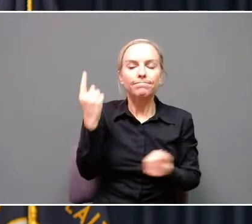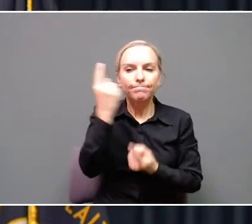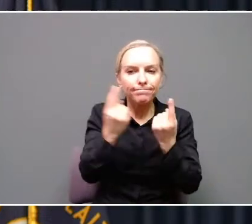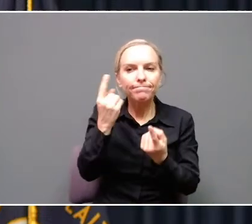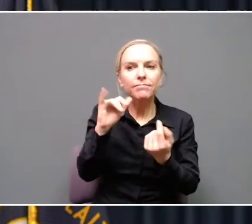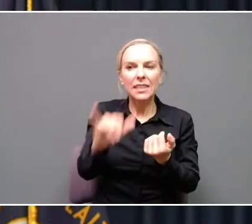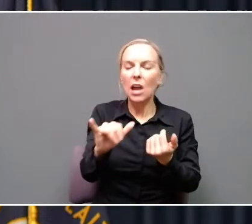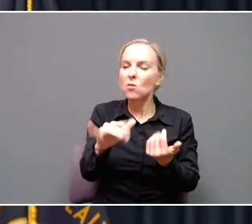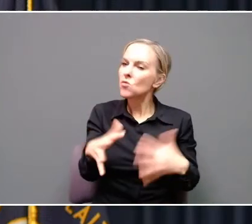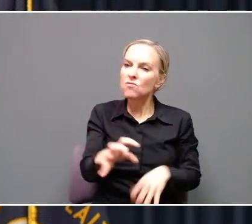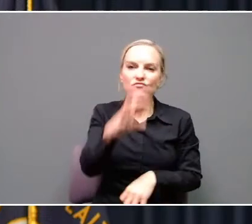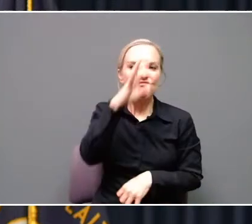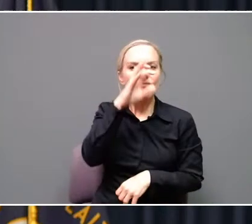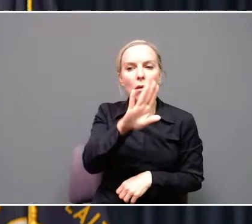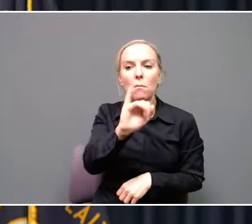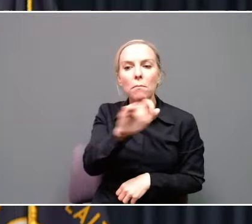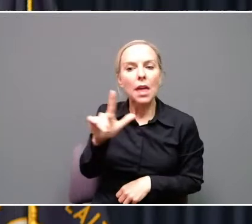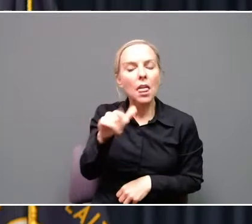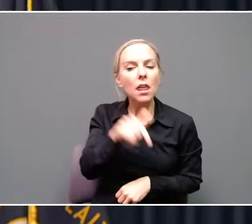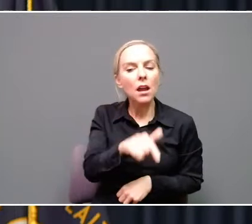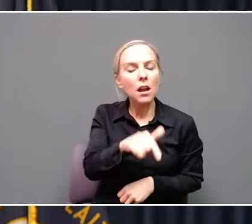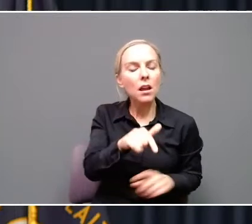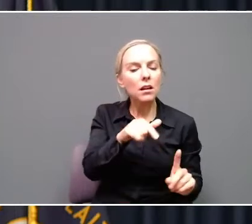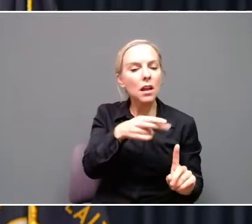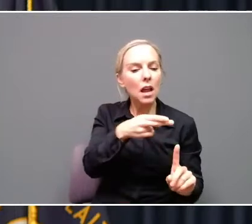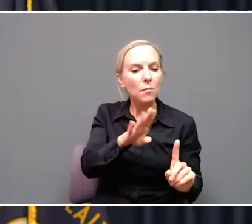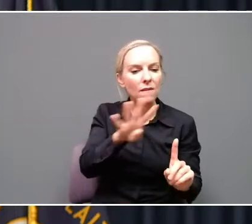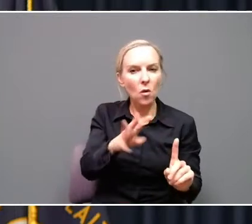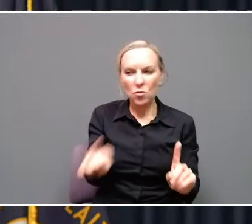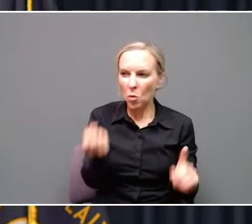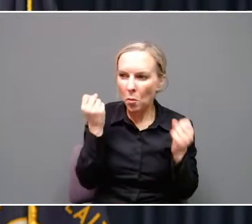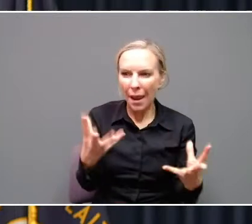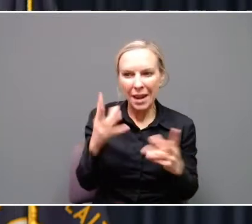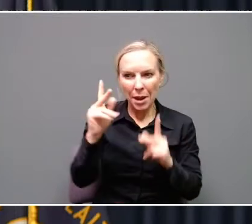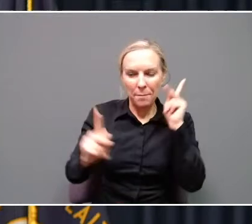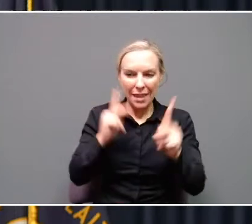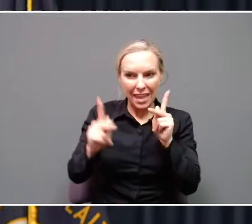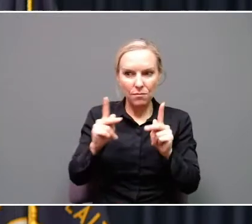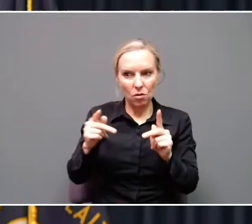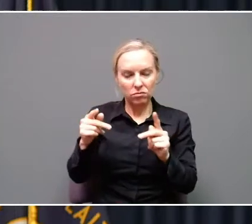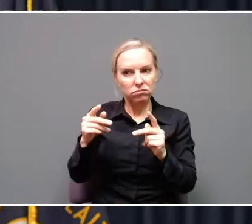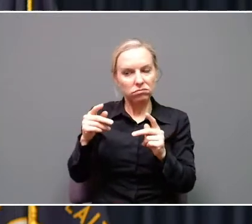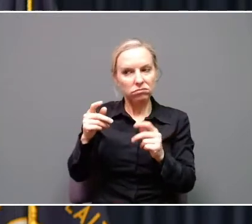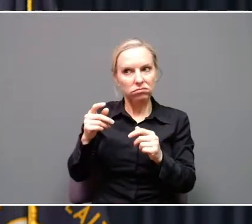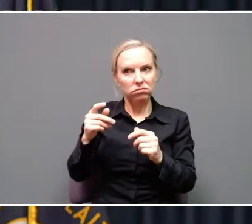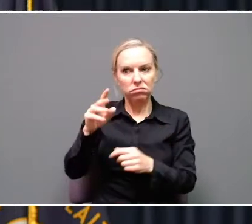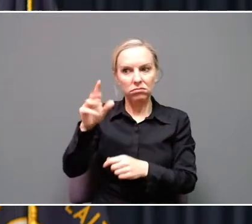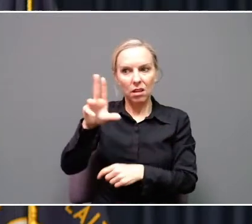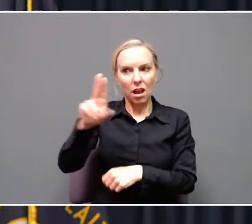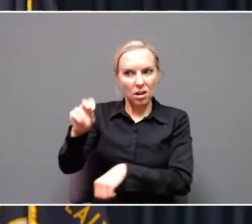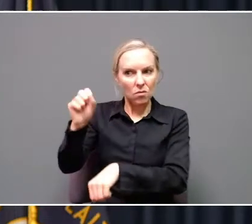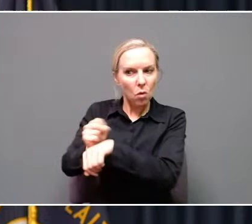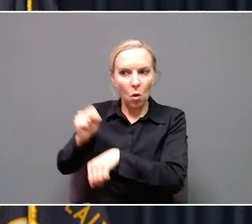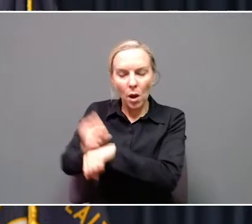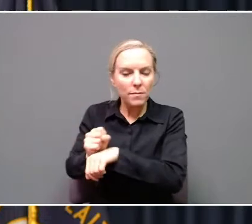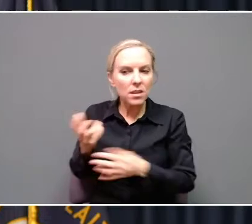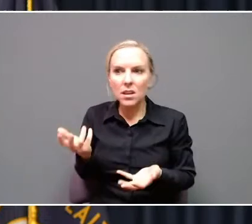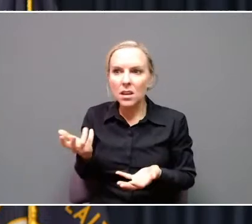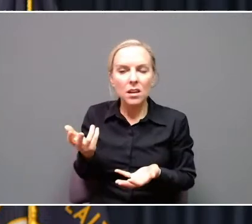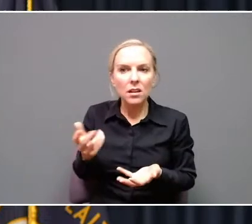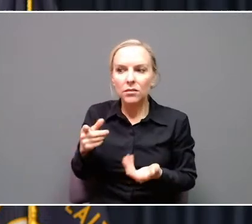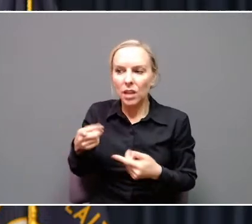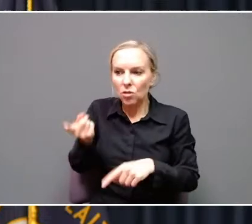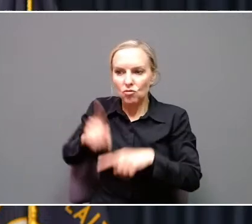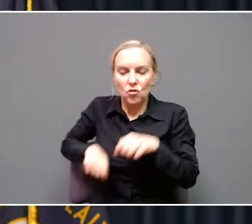bill was that too many people were on unemployment and that was keeping them from working. That is simply not true.